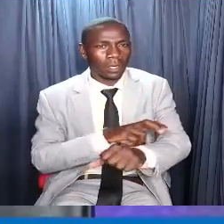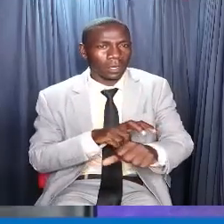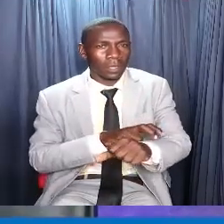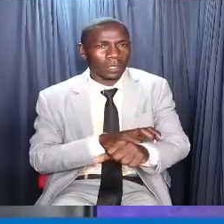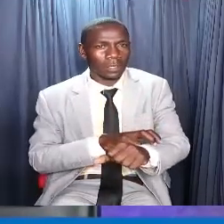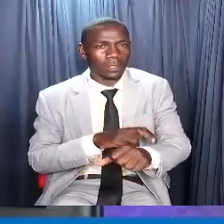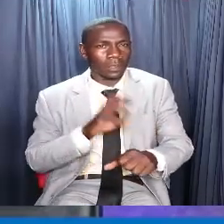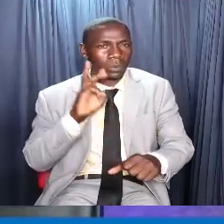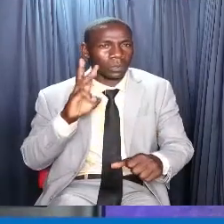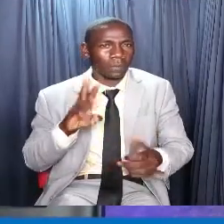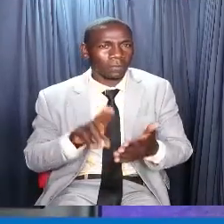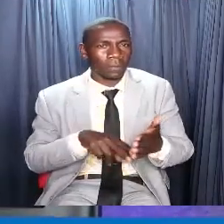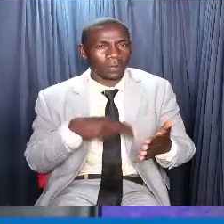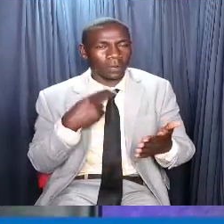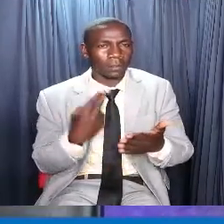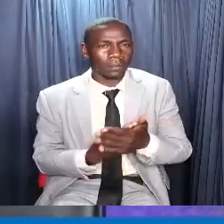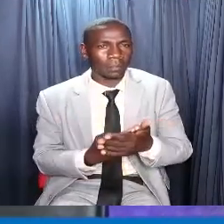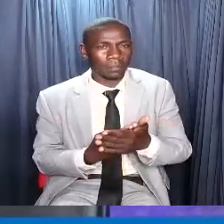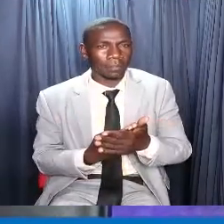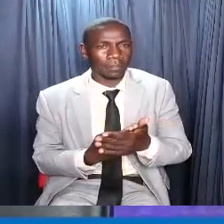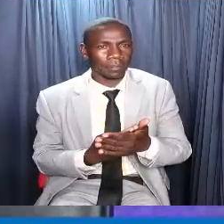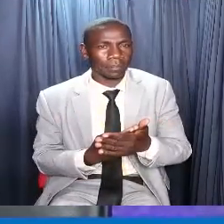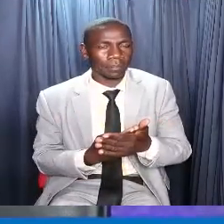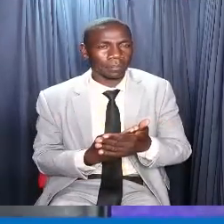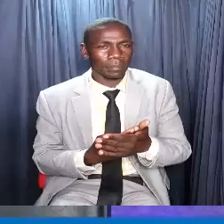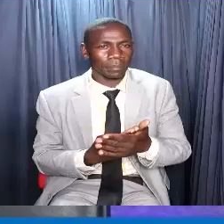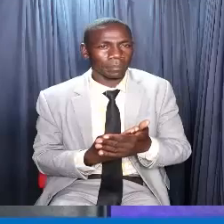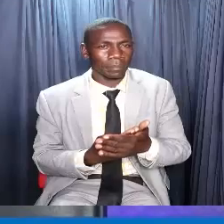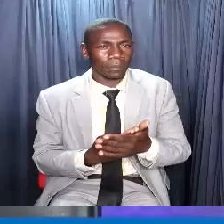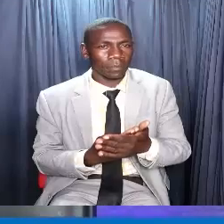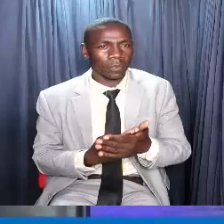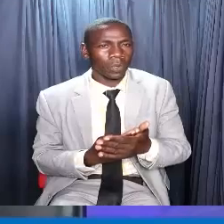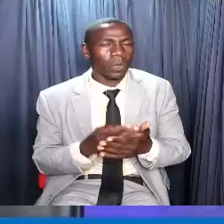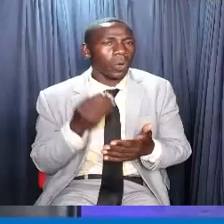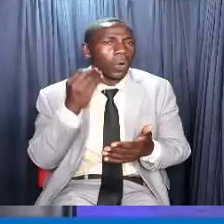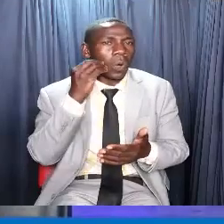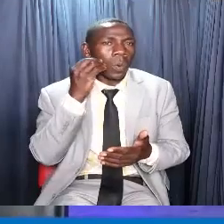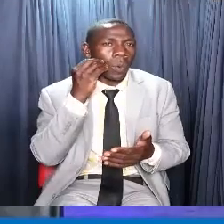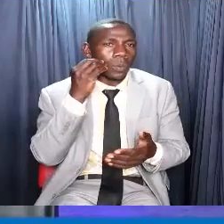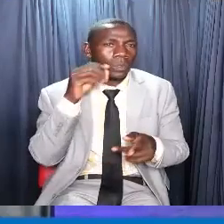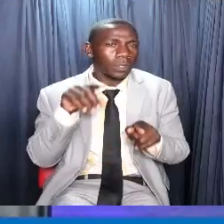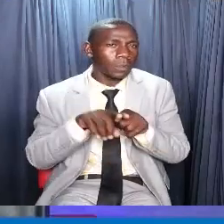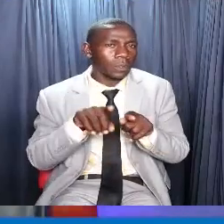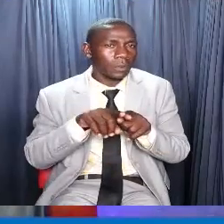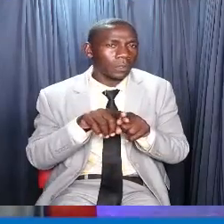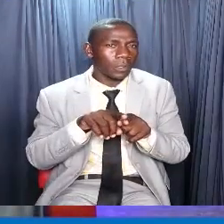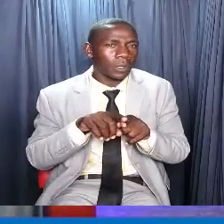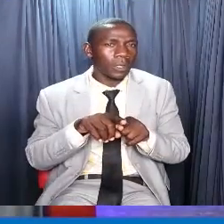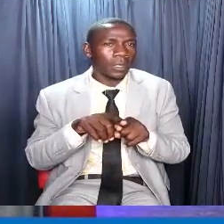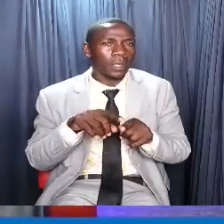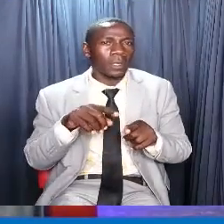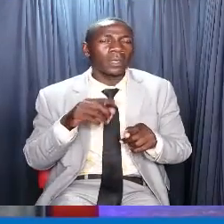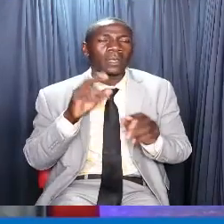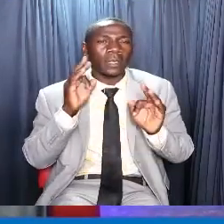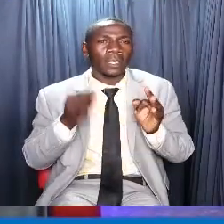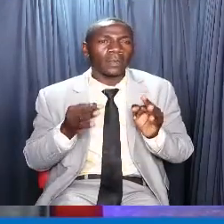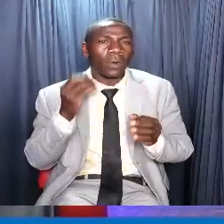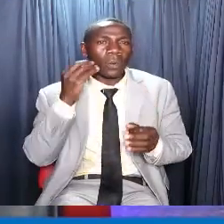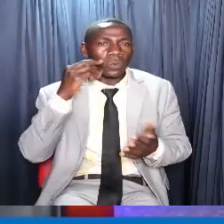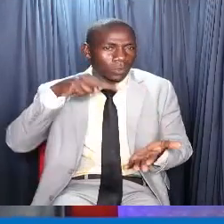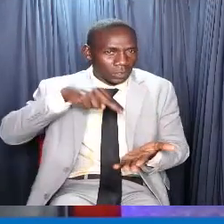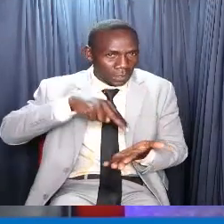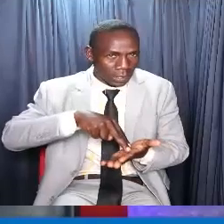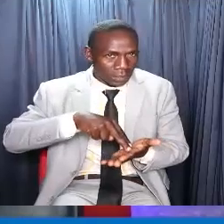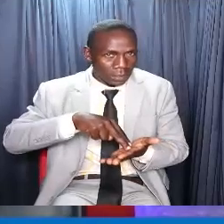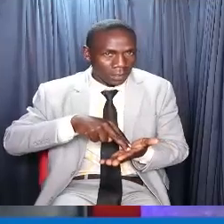litaanguka. These people will fall. Hata muji, even a home, muji ili usimame ni watu wana mashauri. For a home